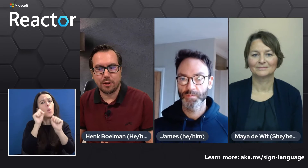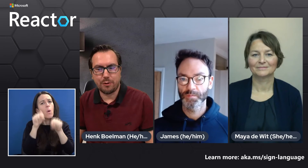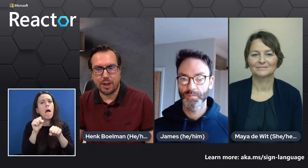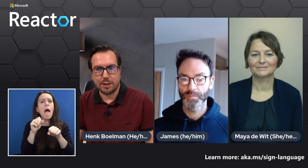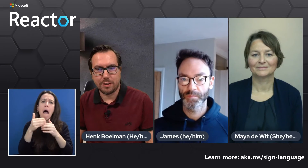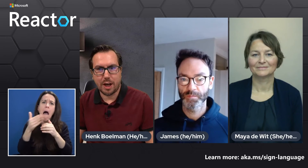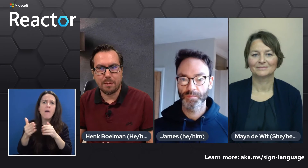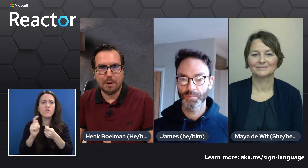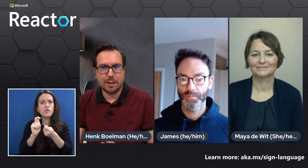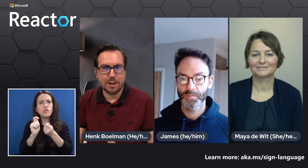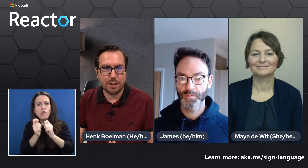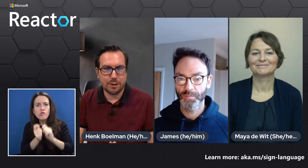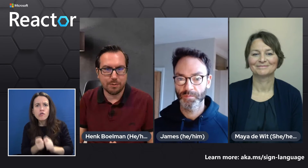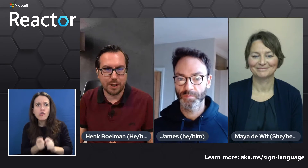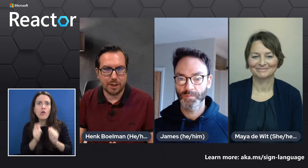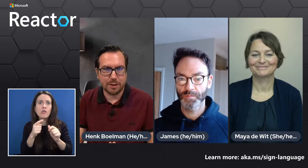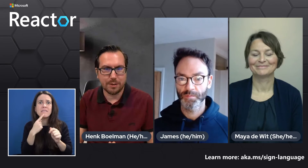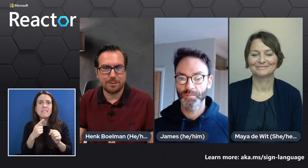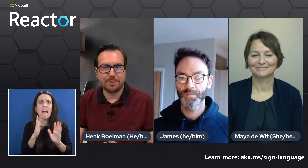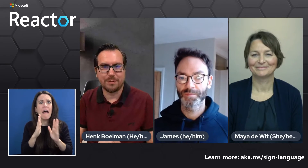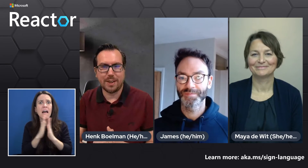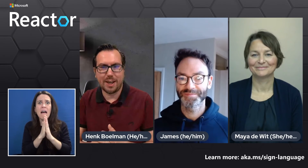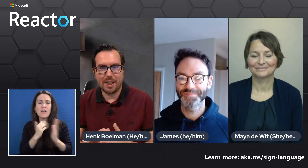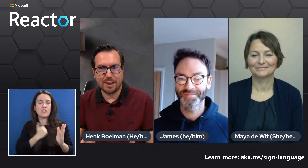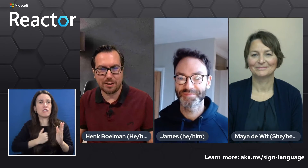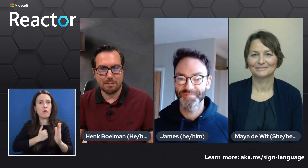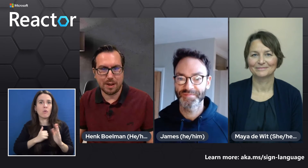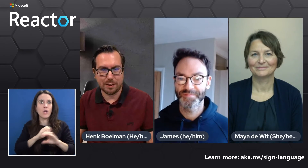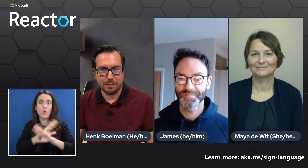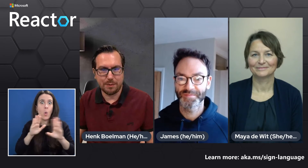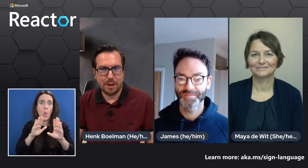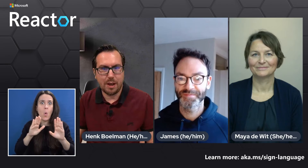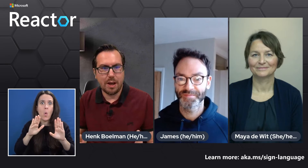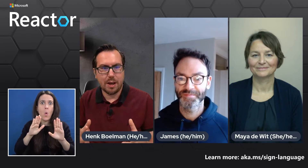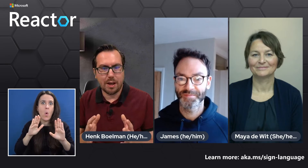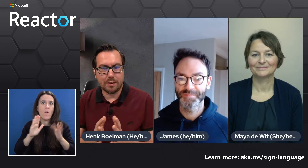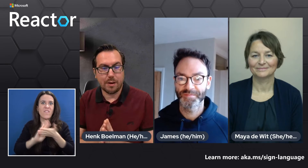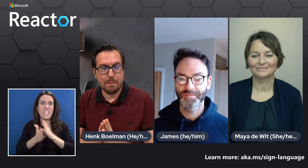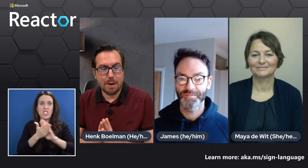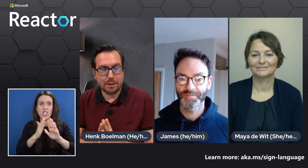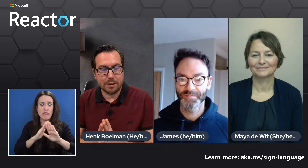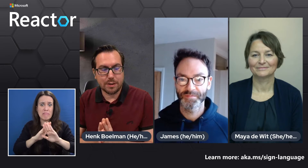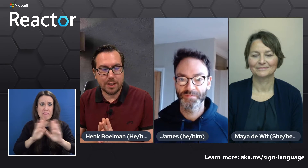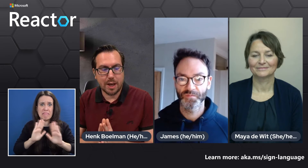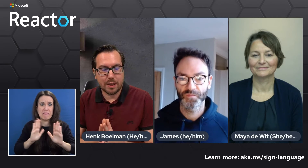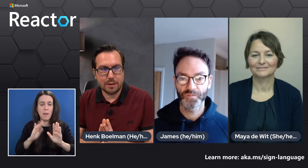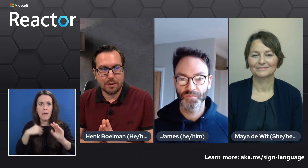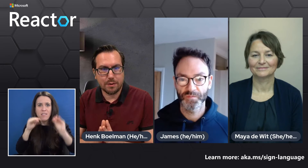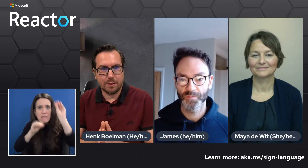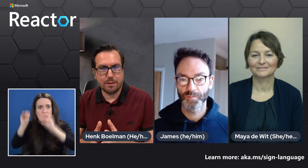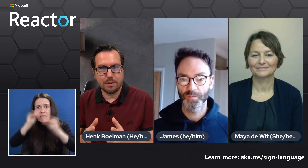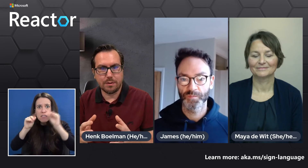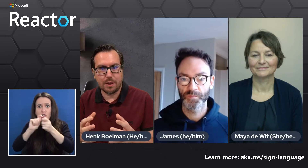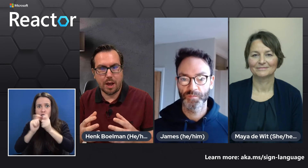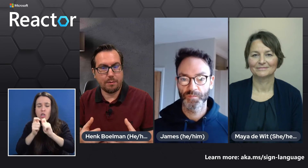it's not finished. I might change some things." It doesn't matter. It matters that